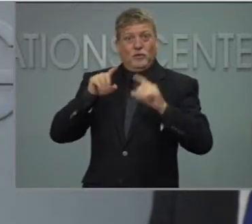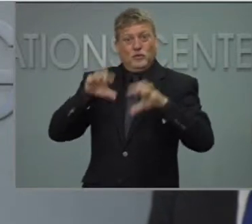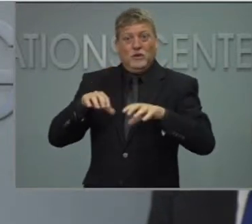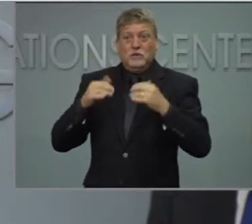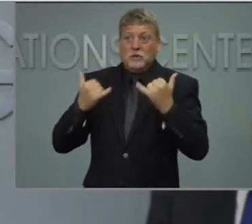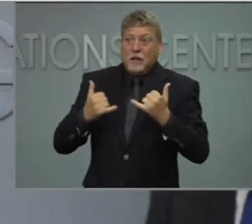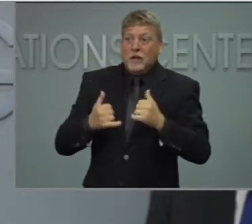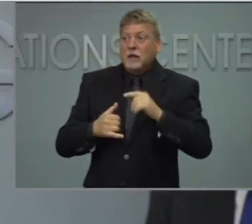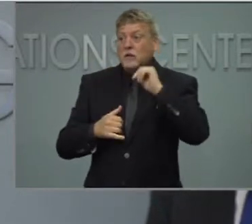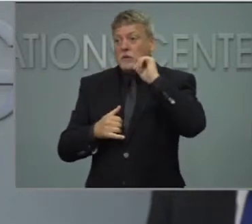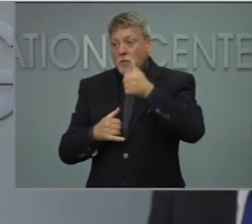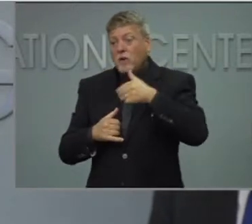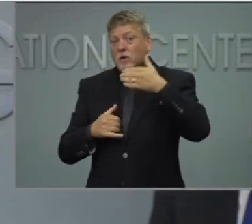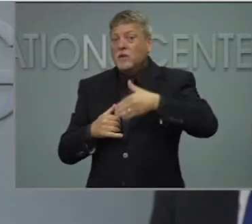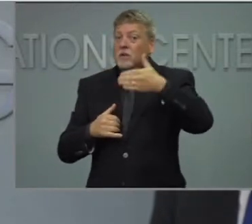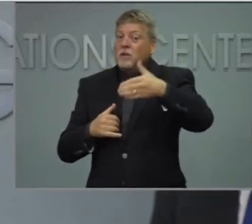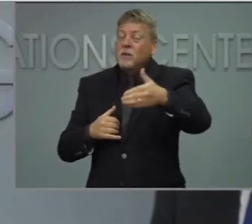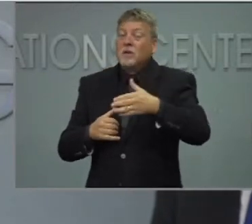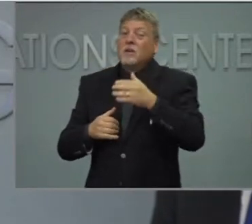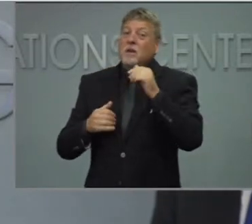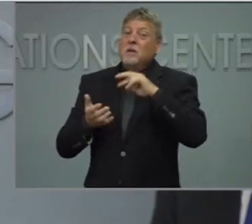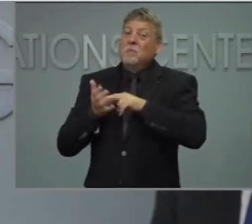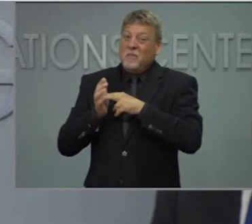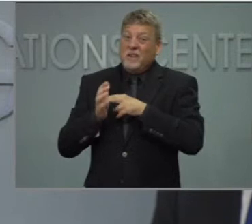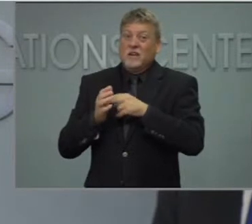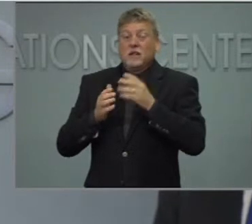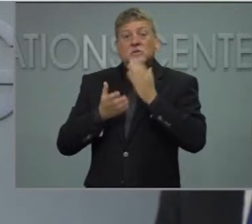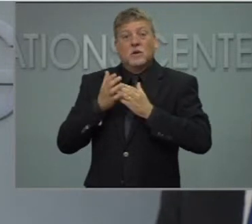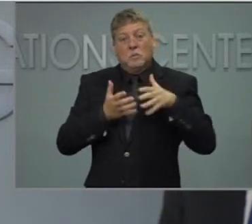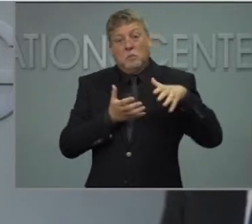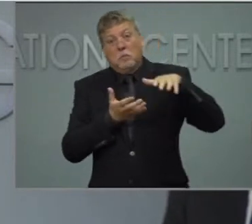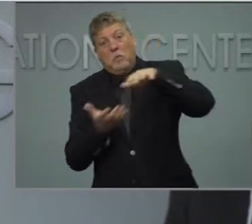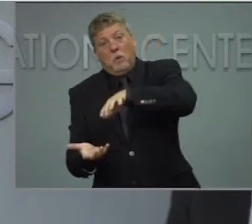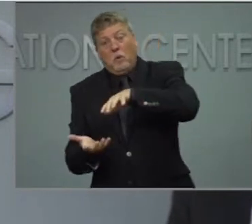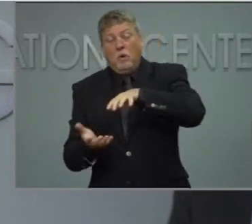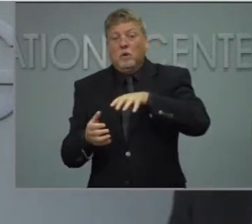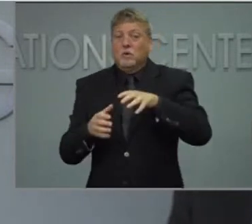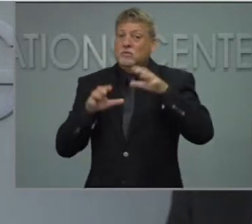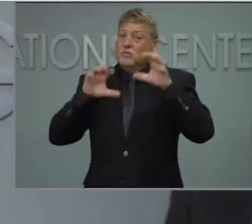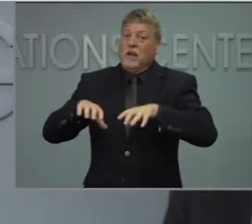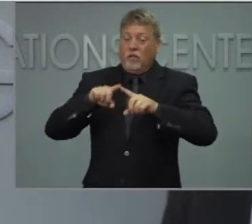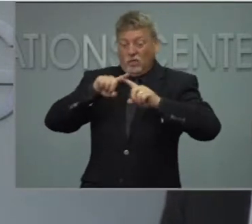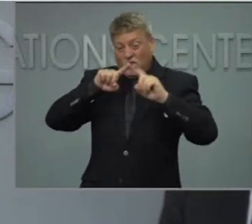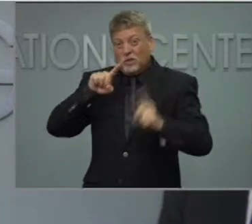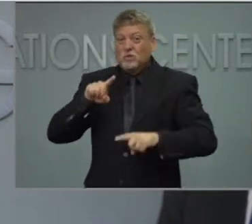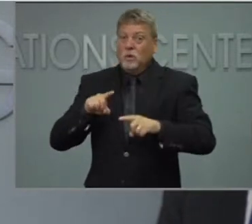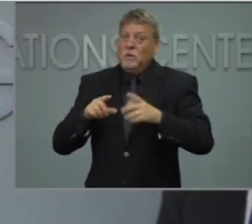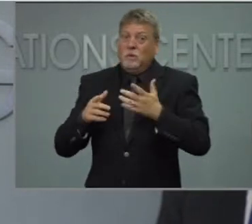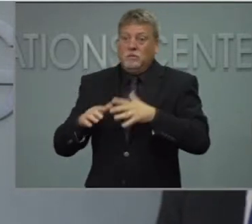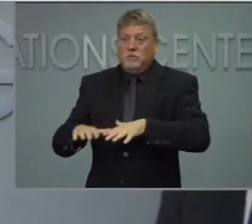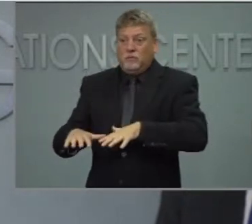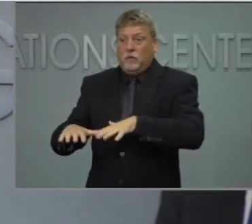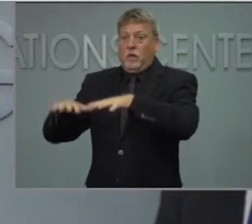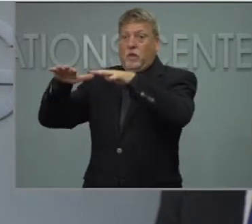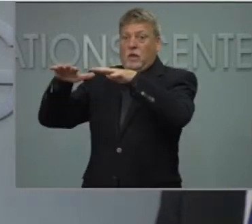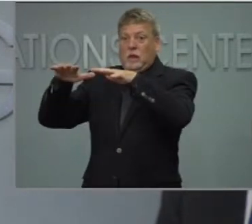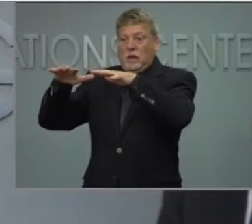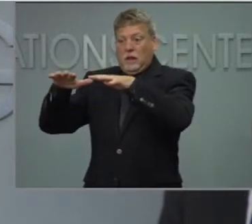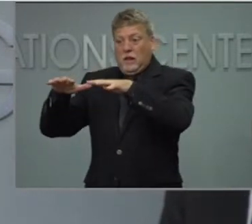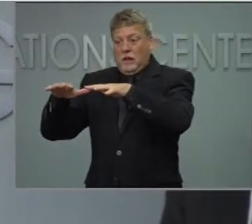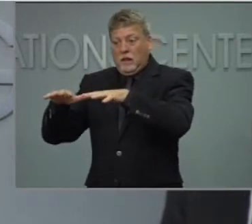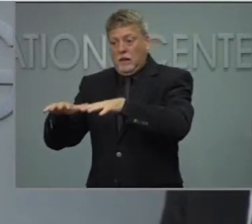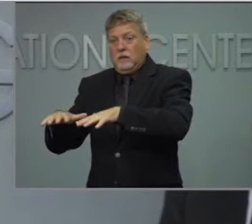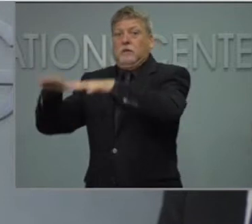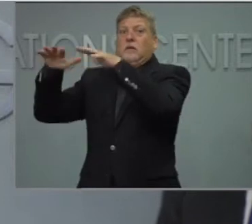We could have some additional localized thunderstorms that could cause some flash flooding in areas later this week. I think the other item that